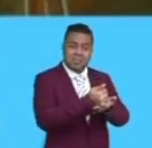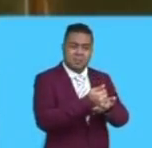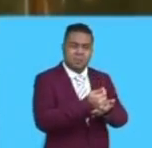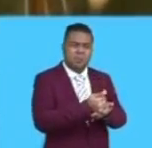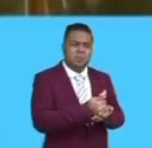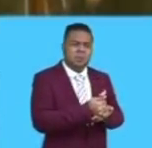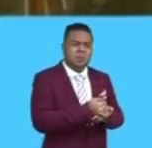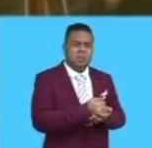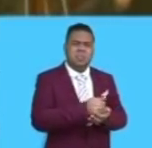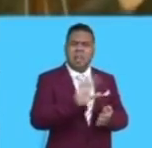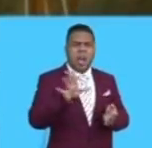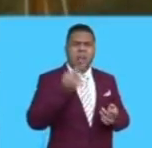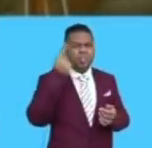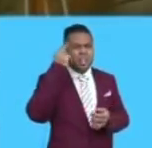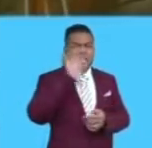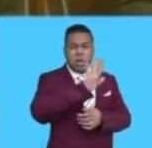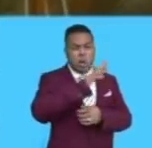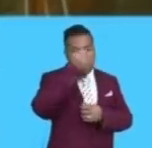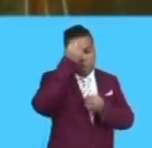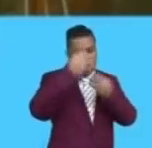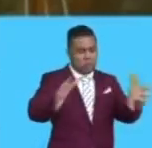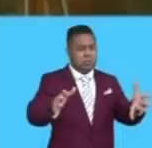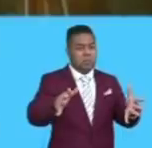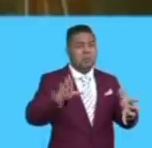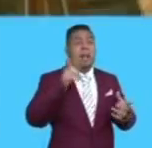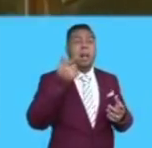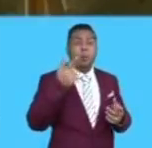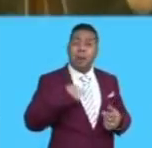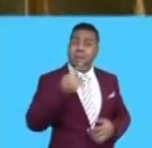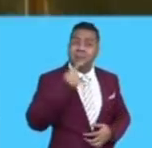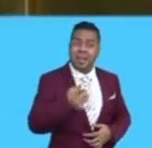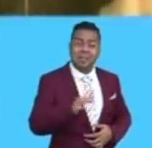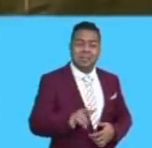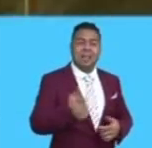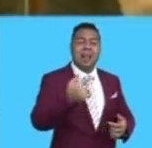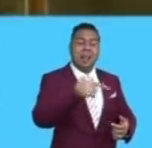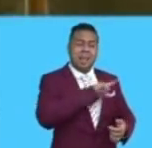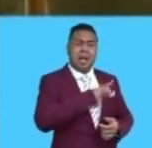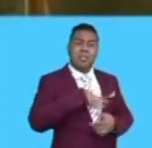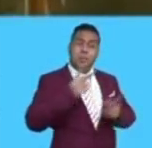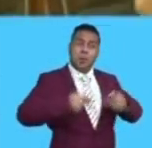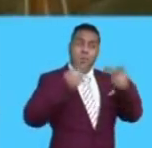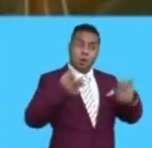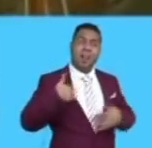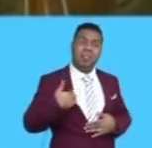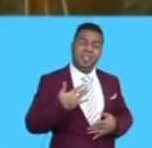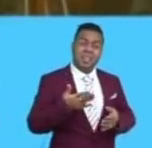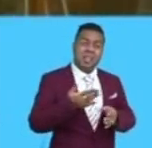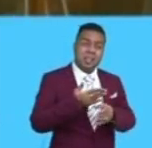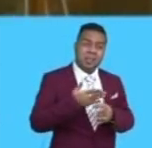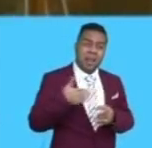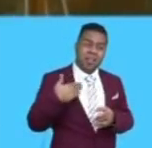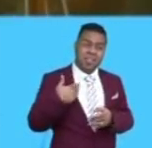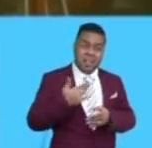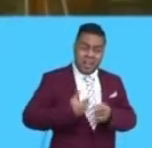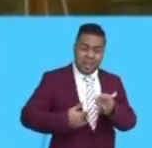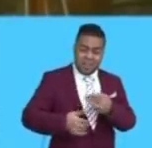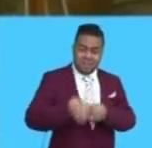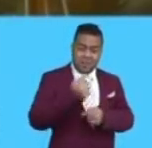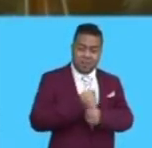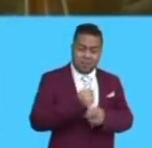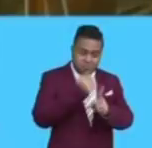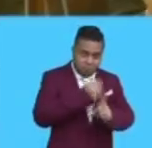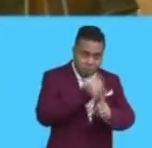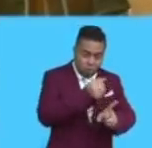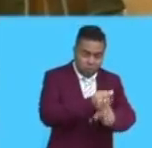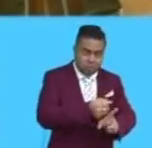it's lost on the other side. What I'm saying is let's promote healthy living by growing our food locally.